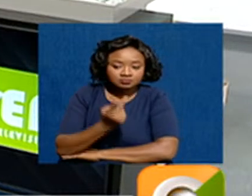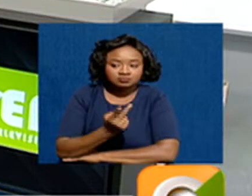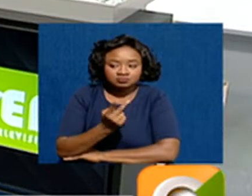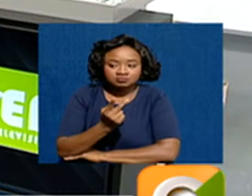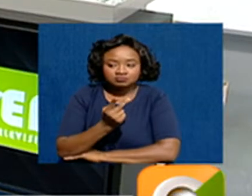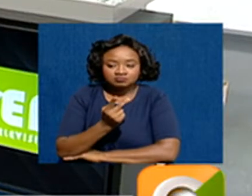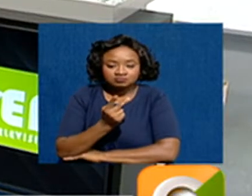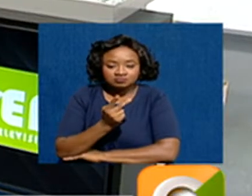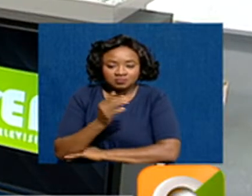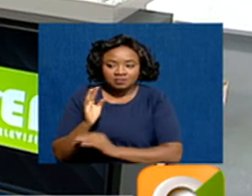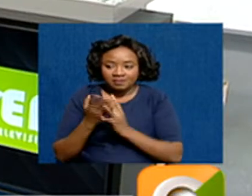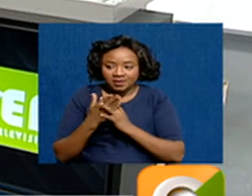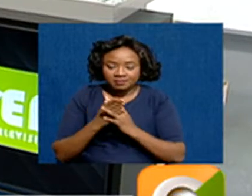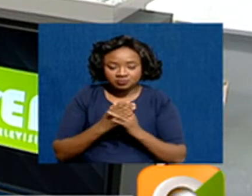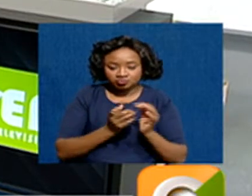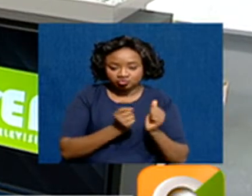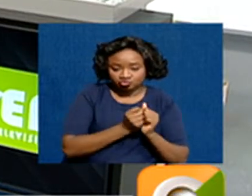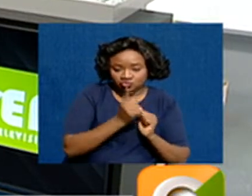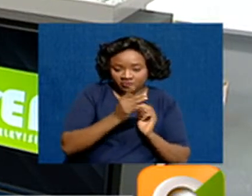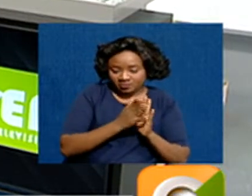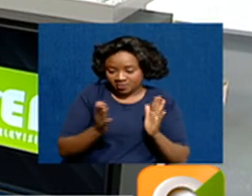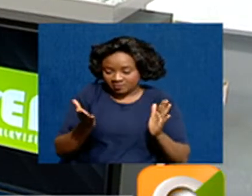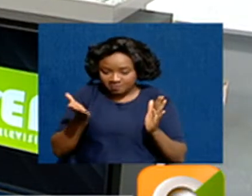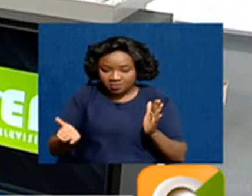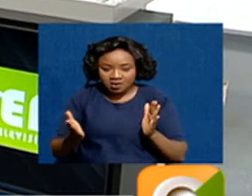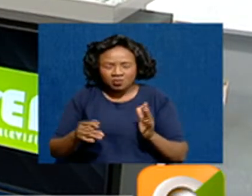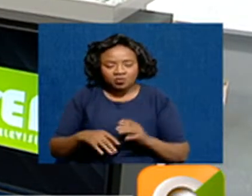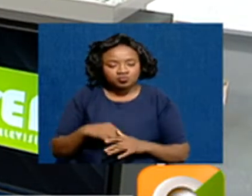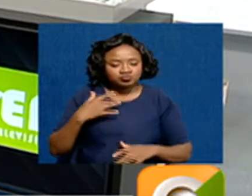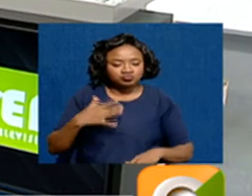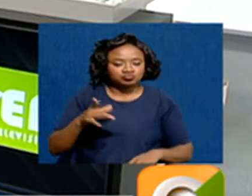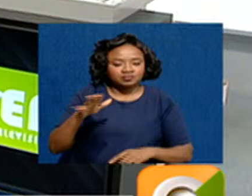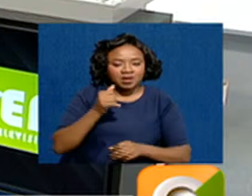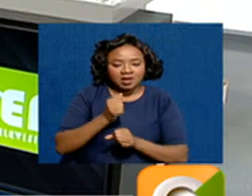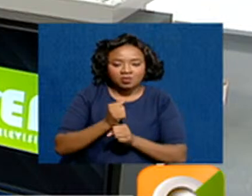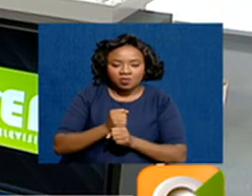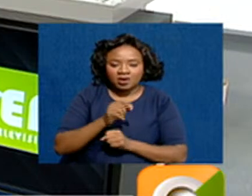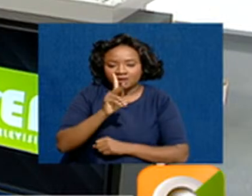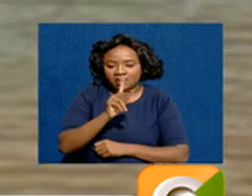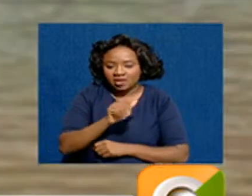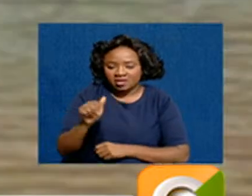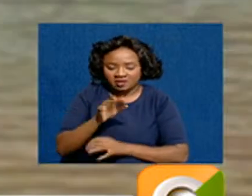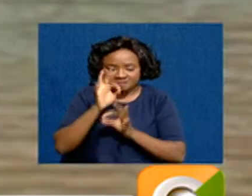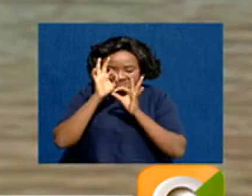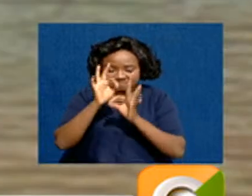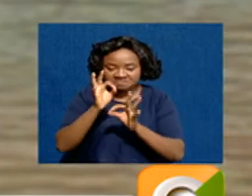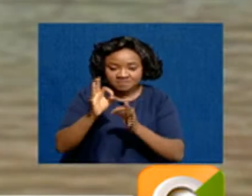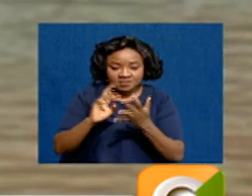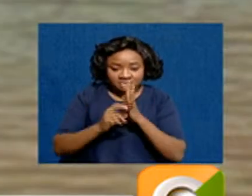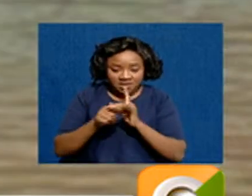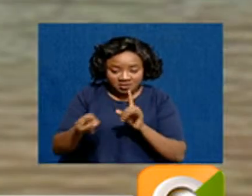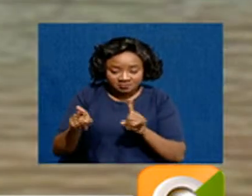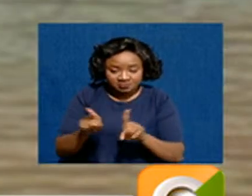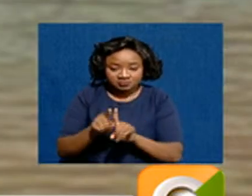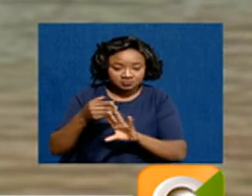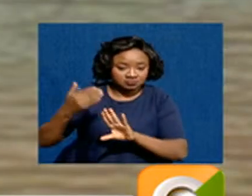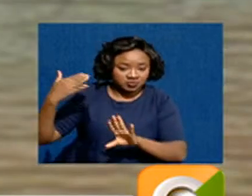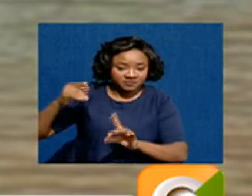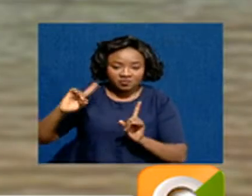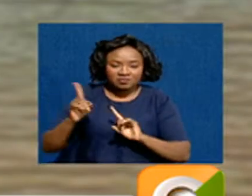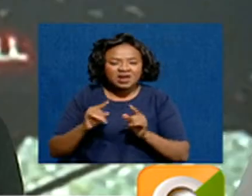between November and now, the work that has been done by KA is exemplary. All right. So it is not what it was. But